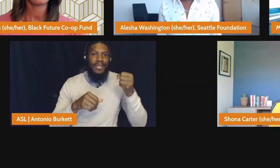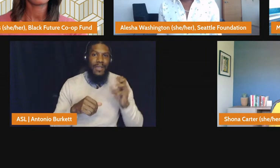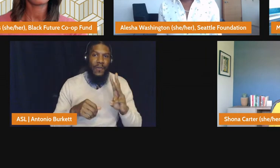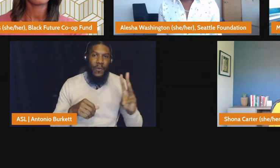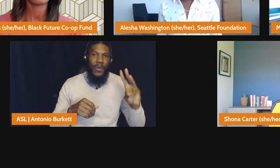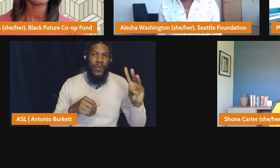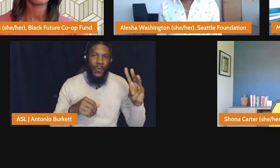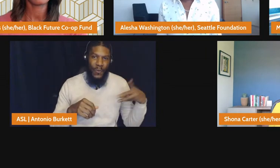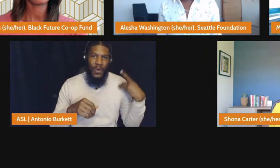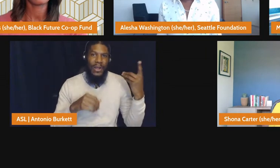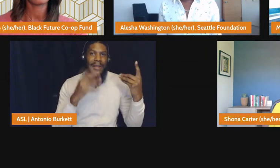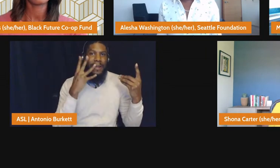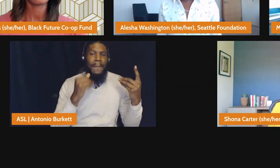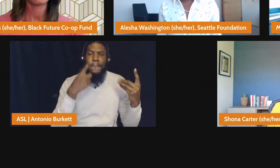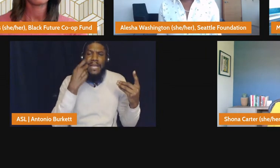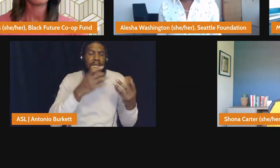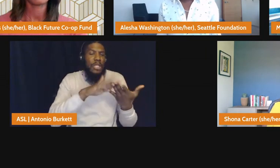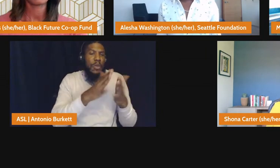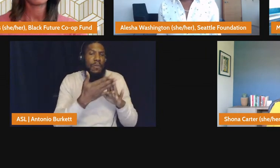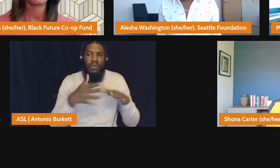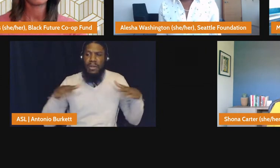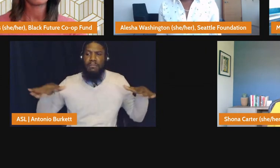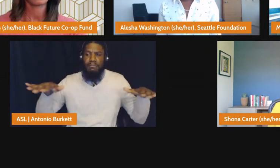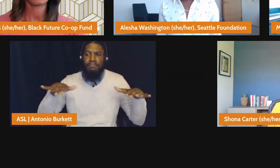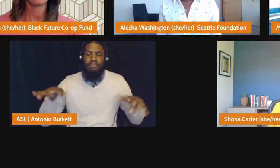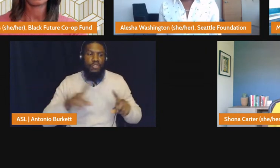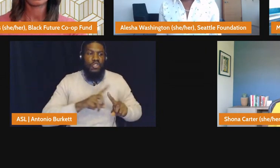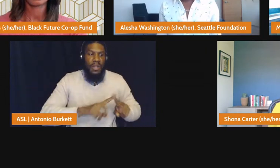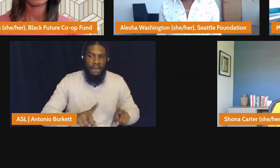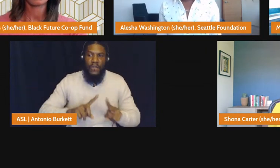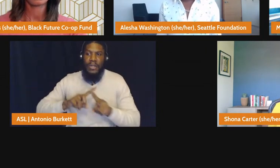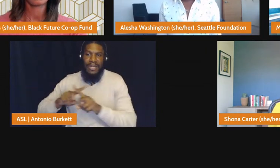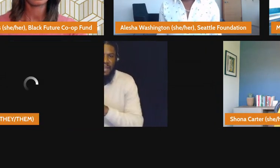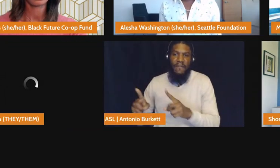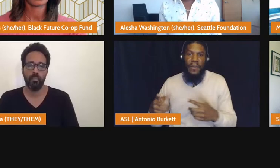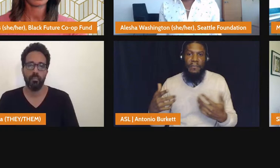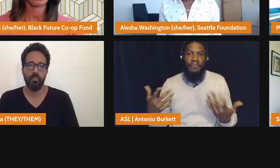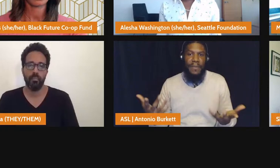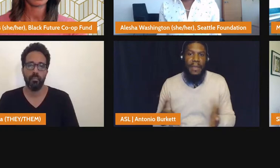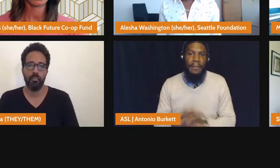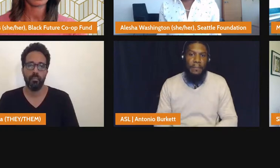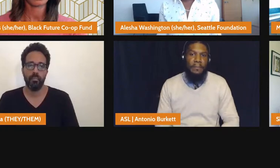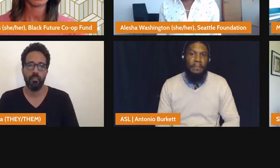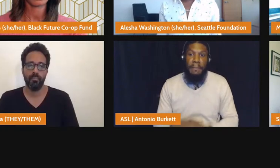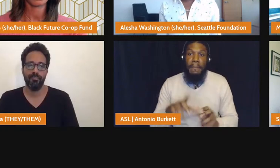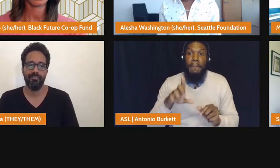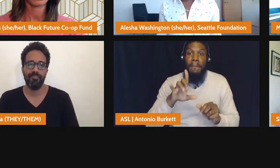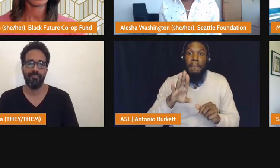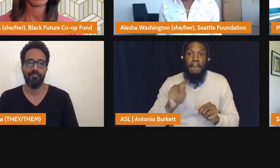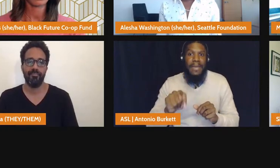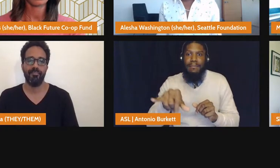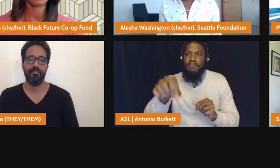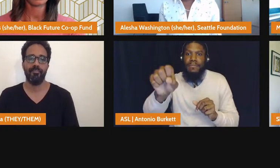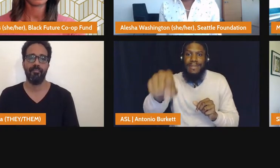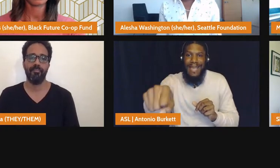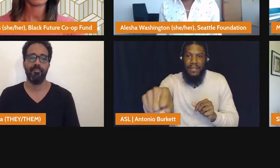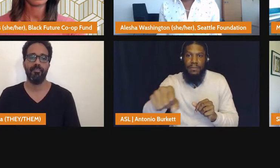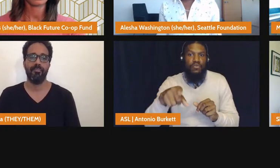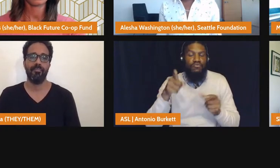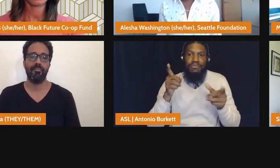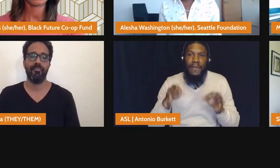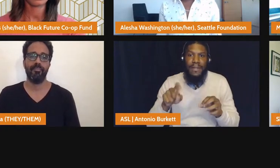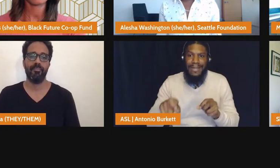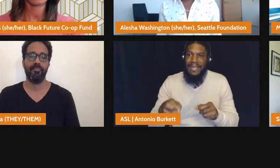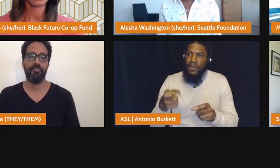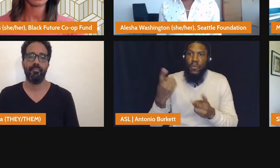by nature of the community that the foundation existed in. But yes, you definitely need that